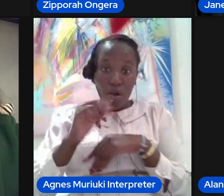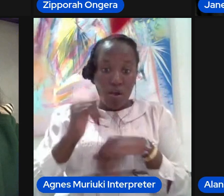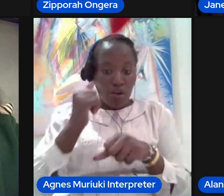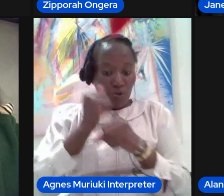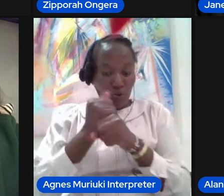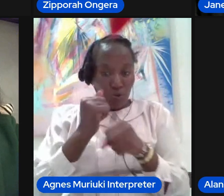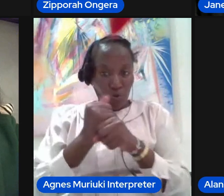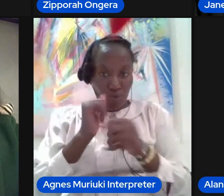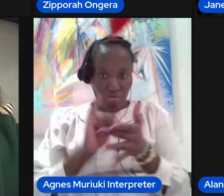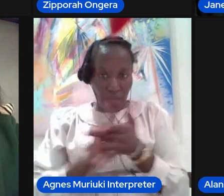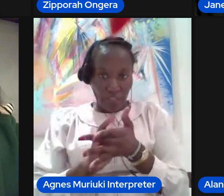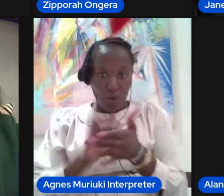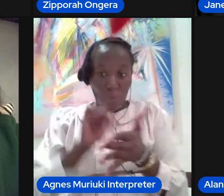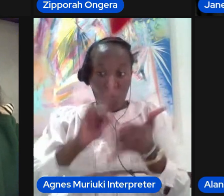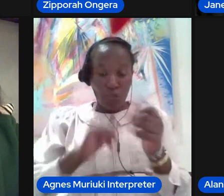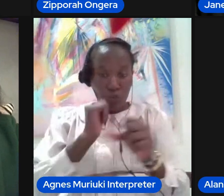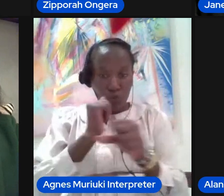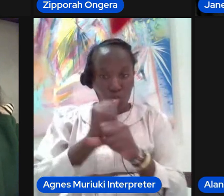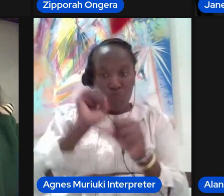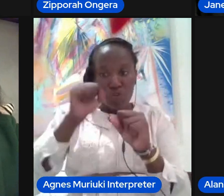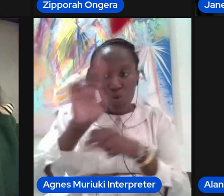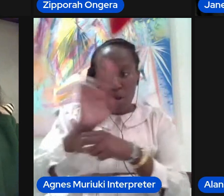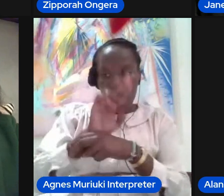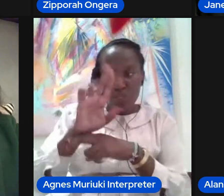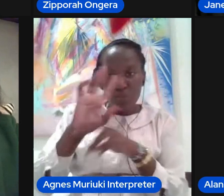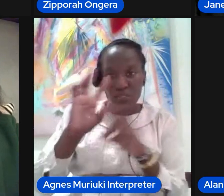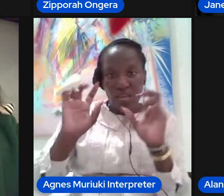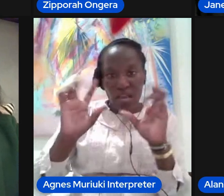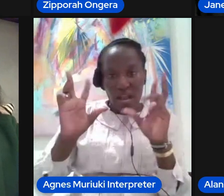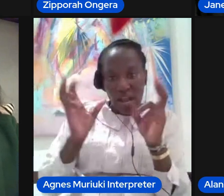a use of captions for videos,